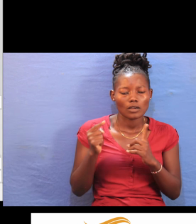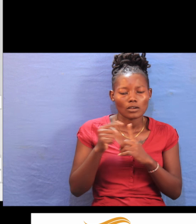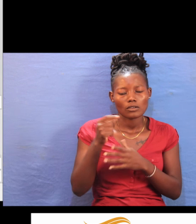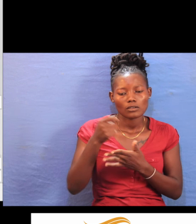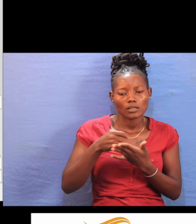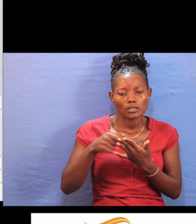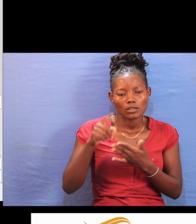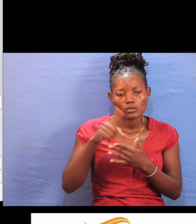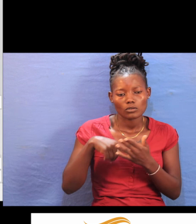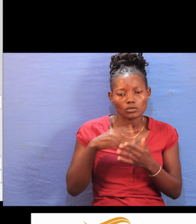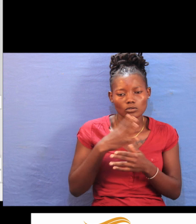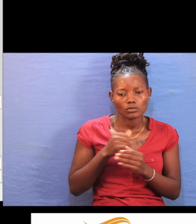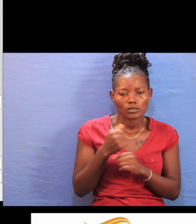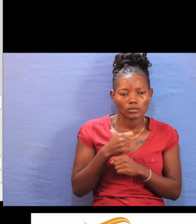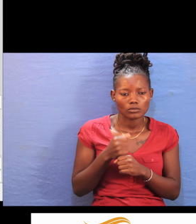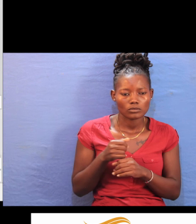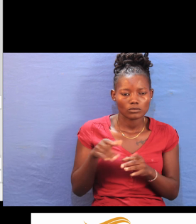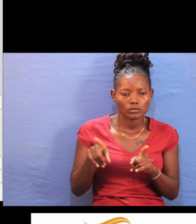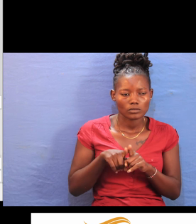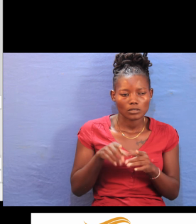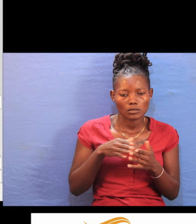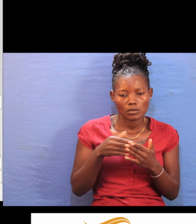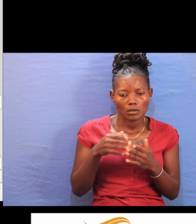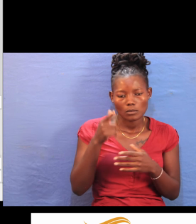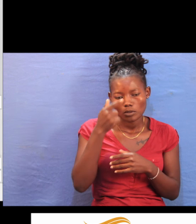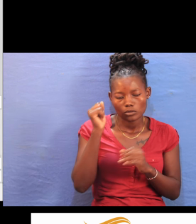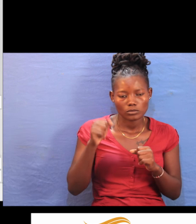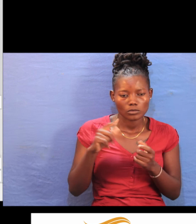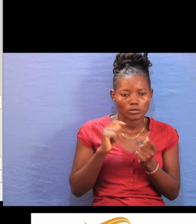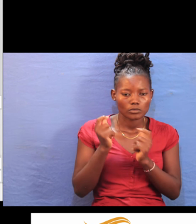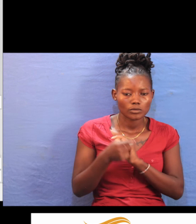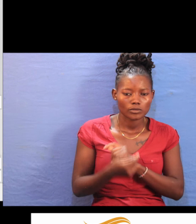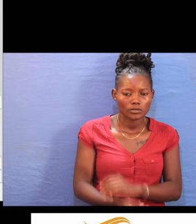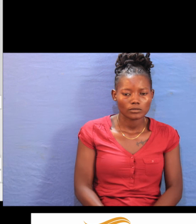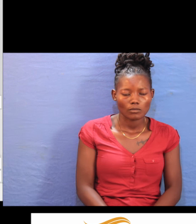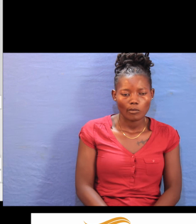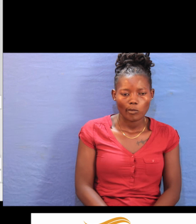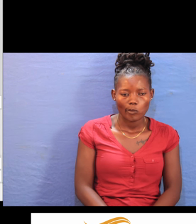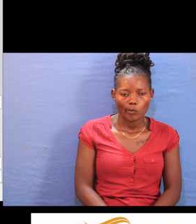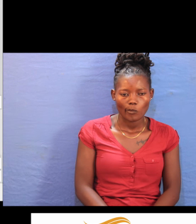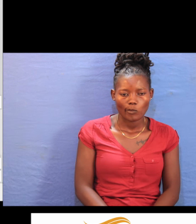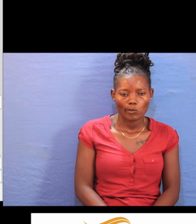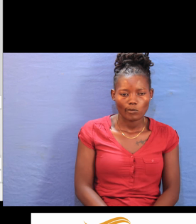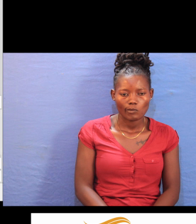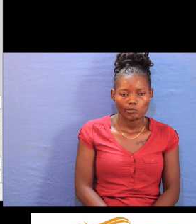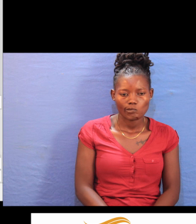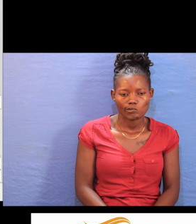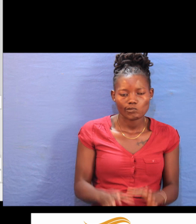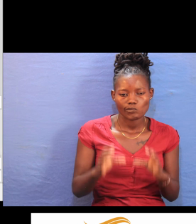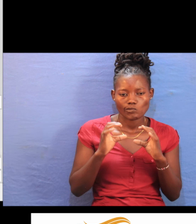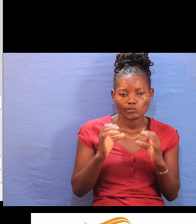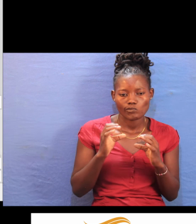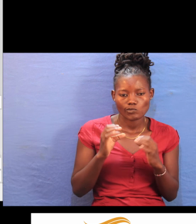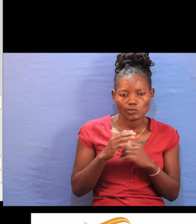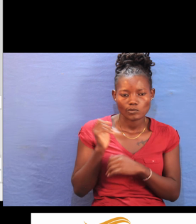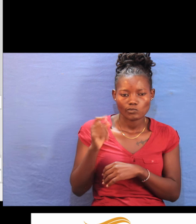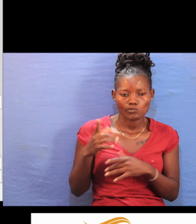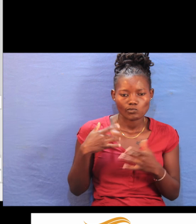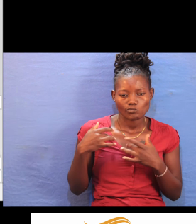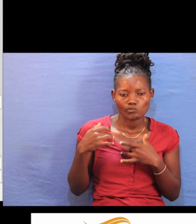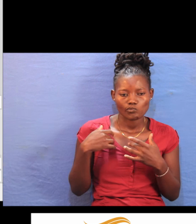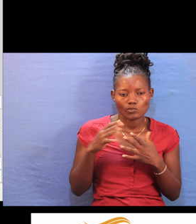You need to develop goal achievement strategies. How much and how often things will be done in an effort to achieve a